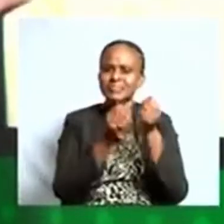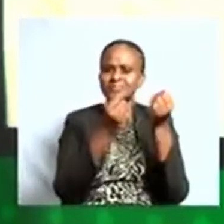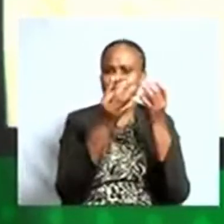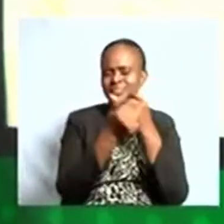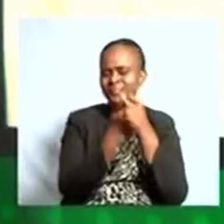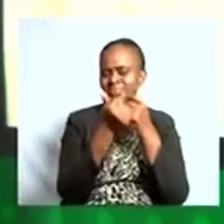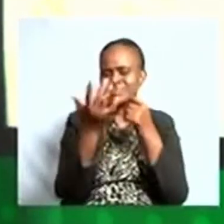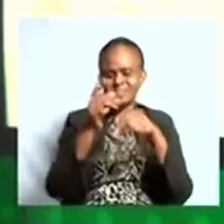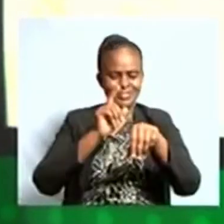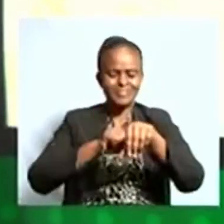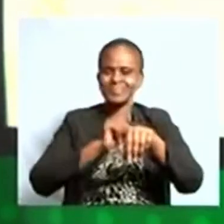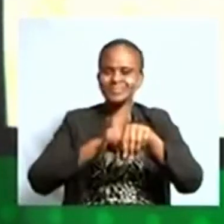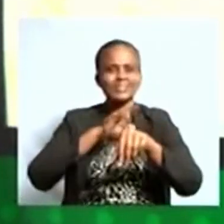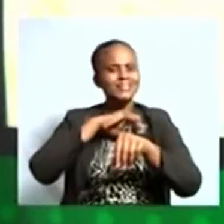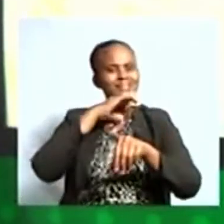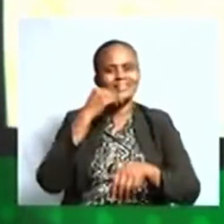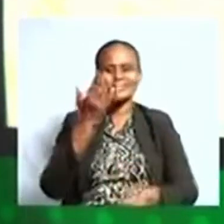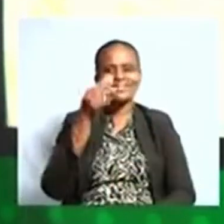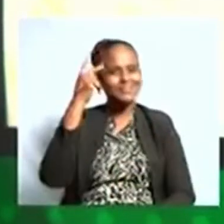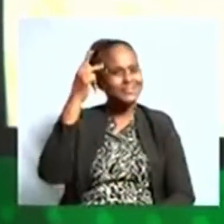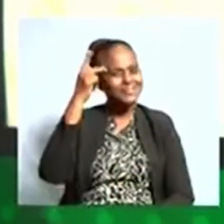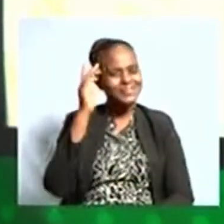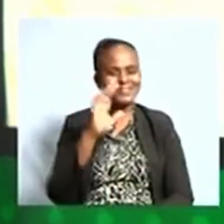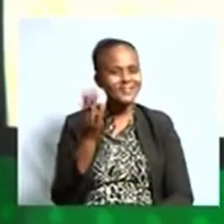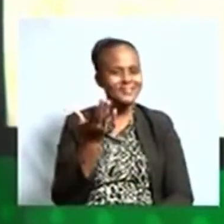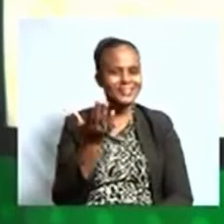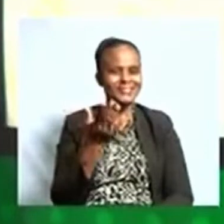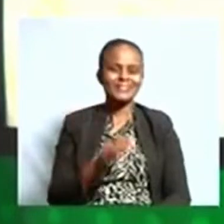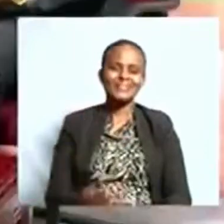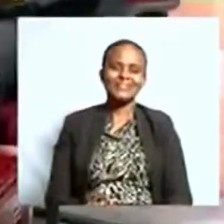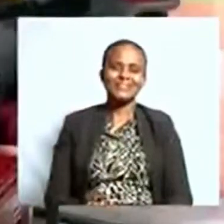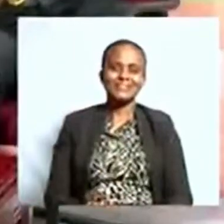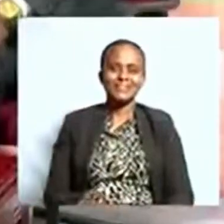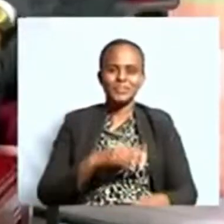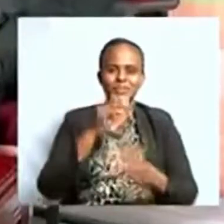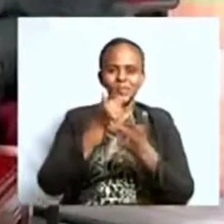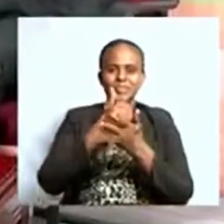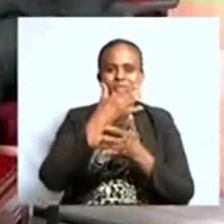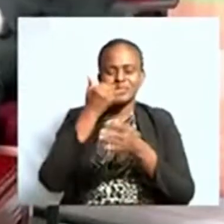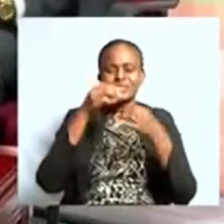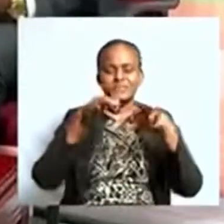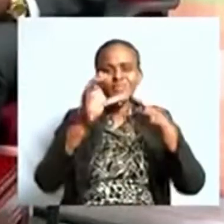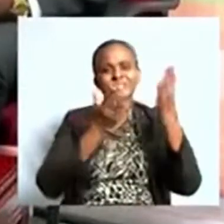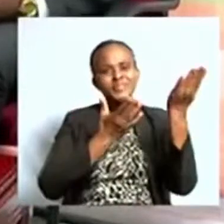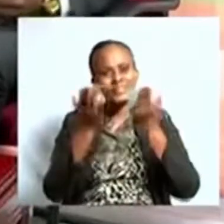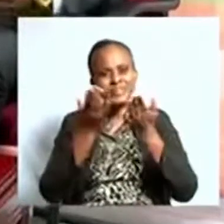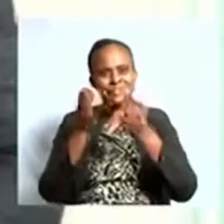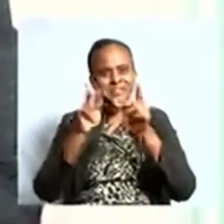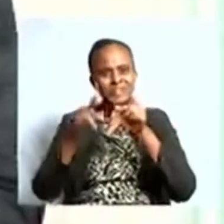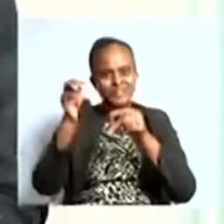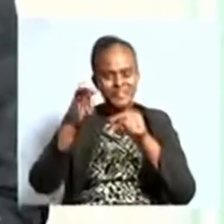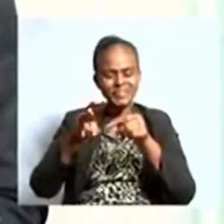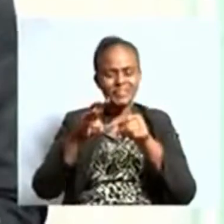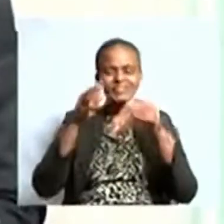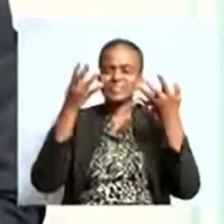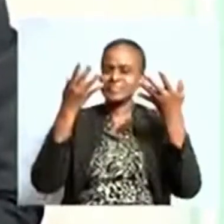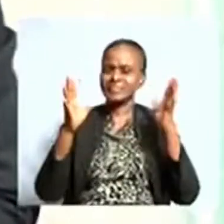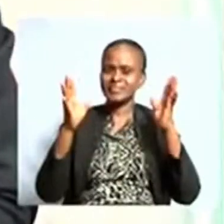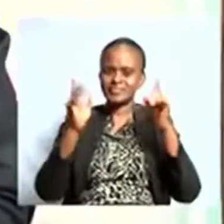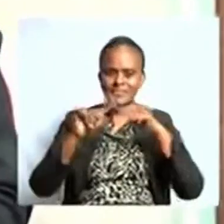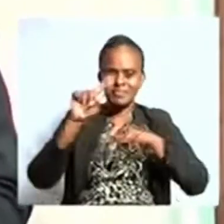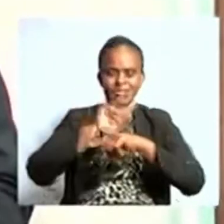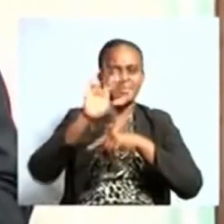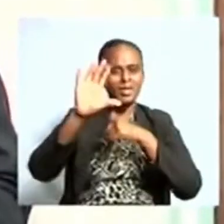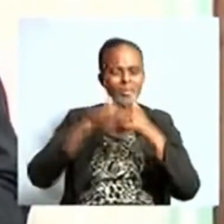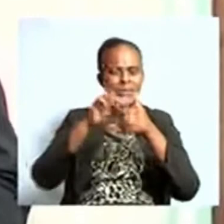but time will never be enough to a politician. Time is never enough. Wishing you all the best as you continue serving the people of Munali. Thank you. We're done for today. We'll be